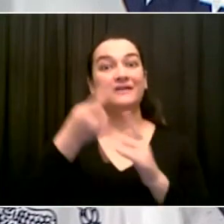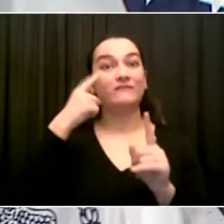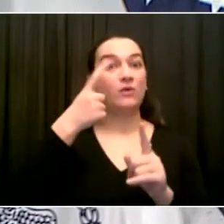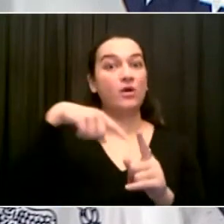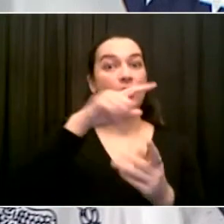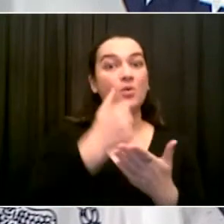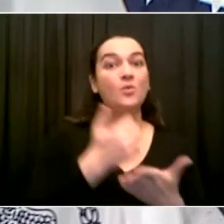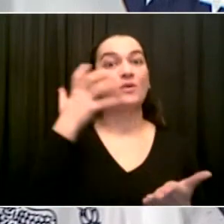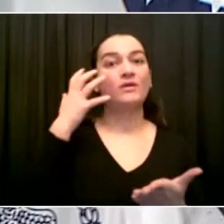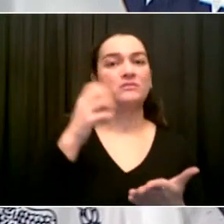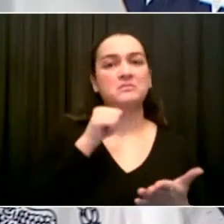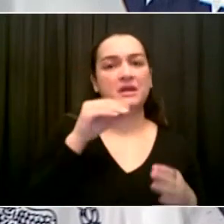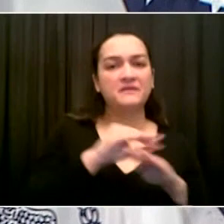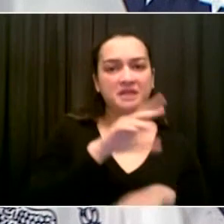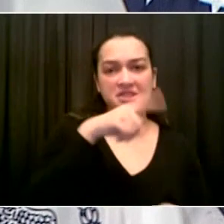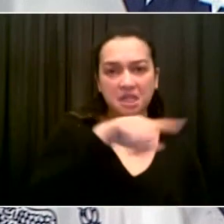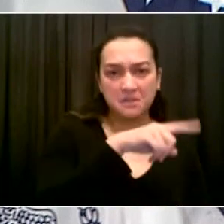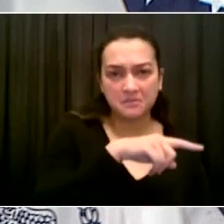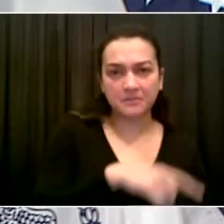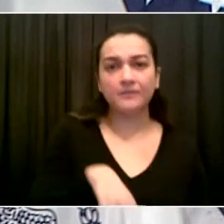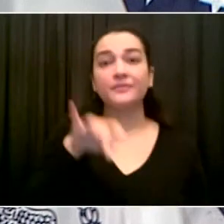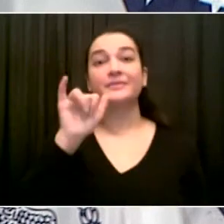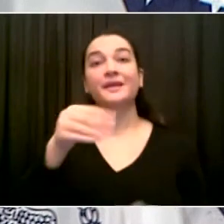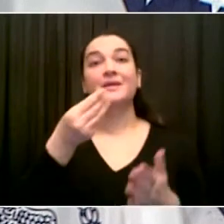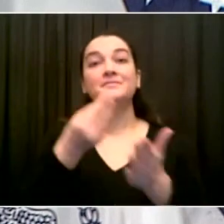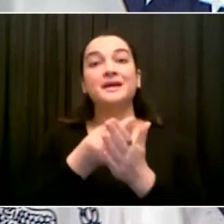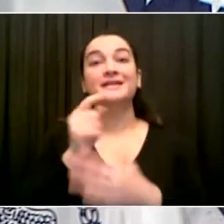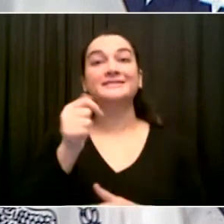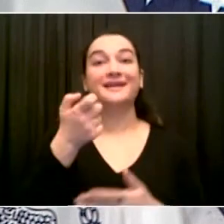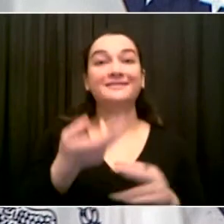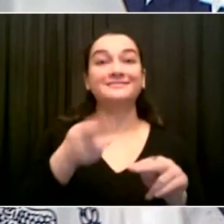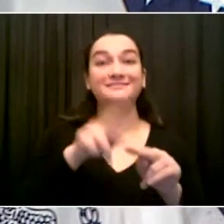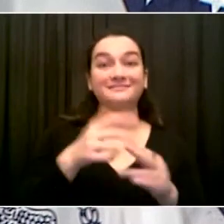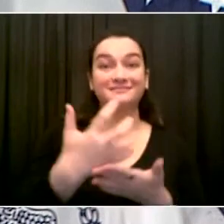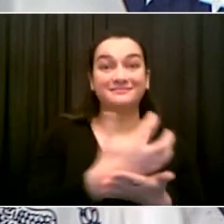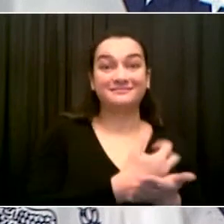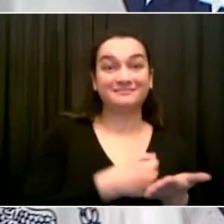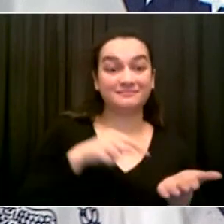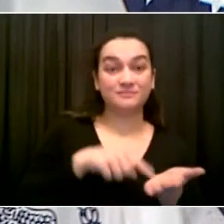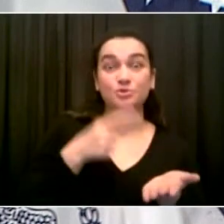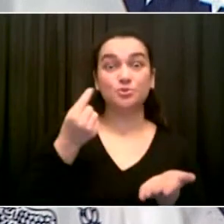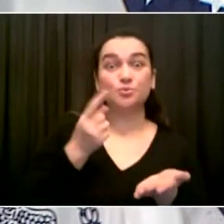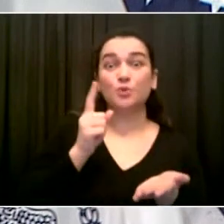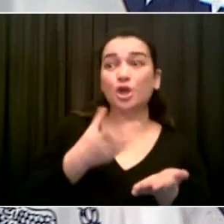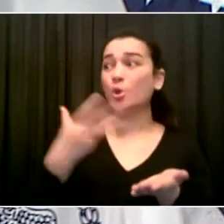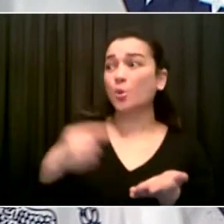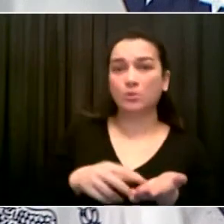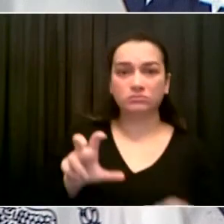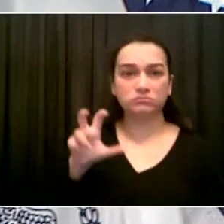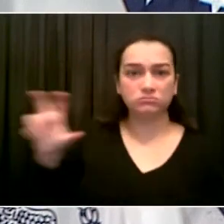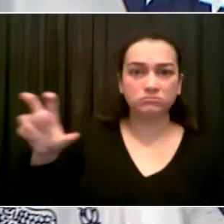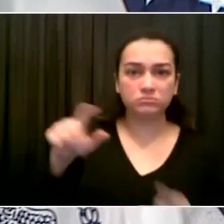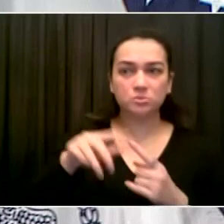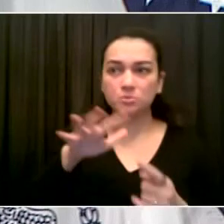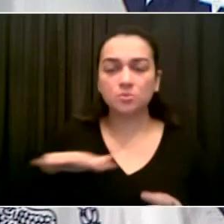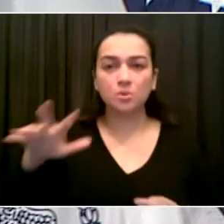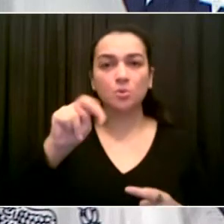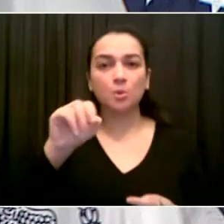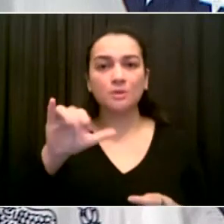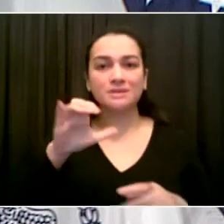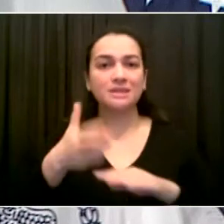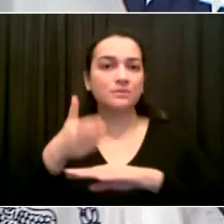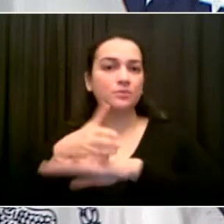because it's going to mean we're investing in the city, making it a place that works for everyone. I really think